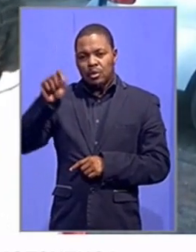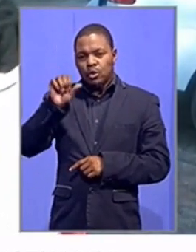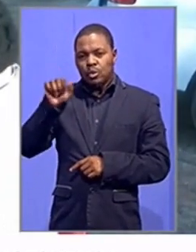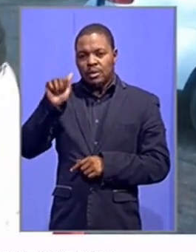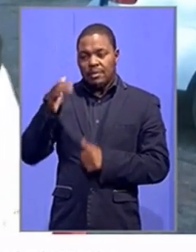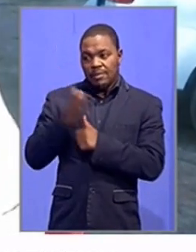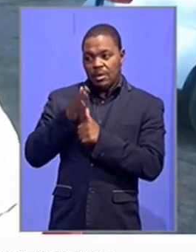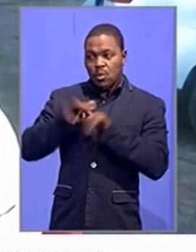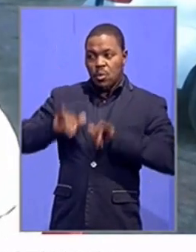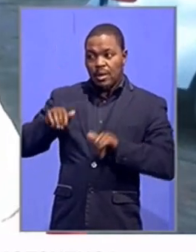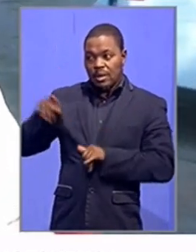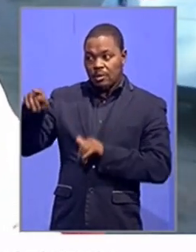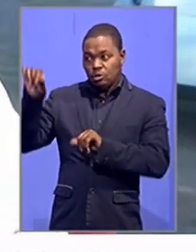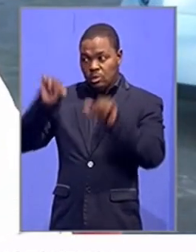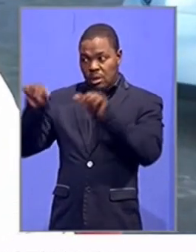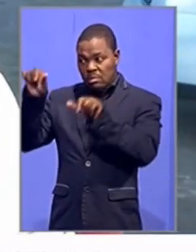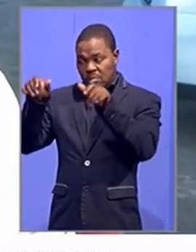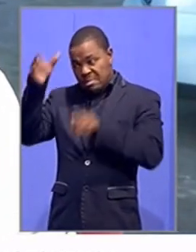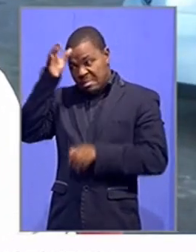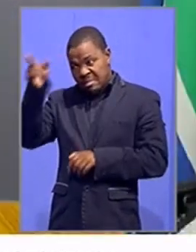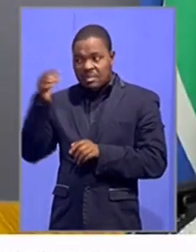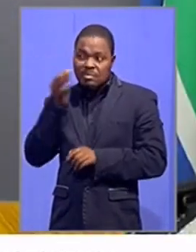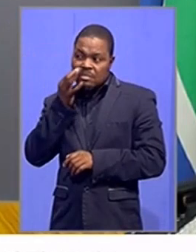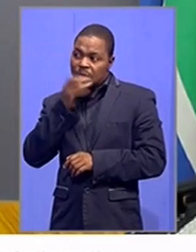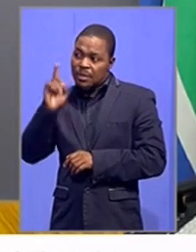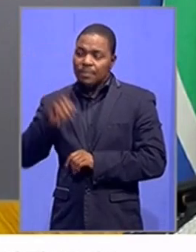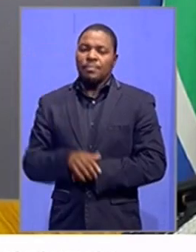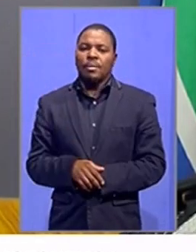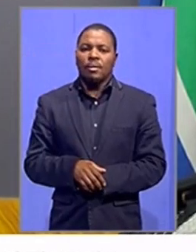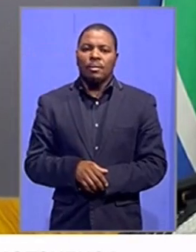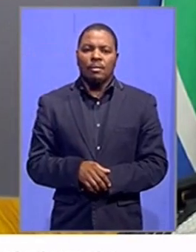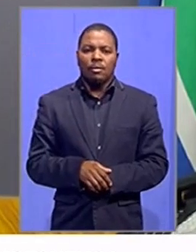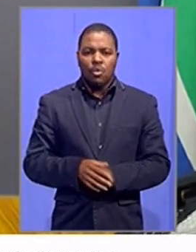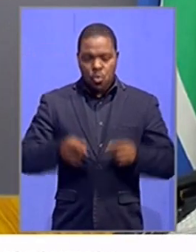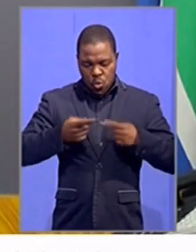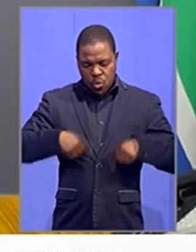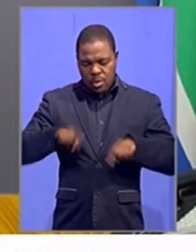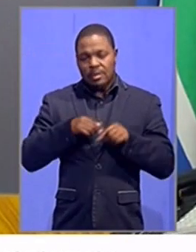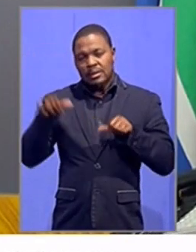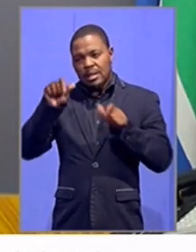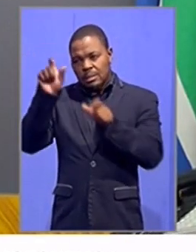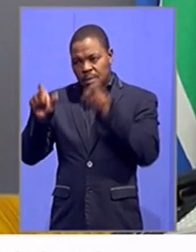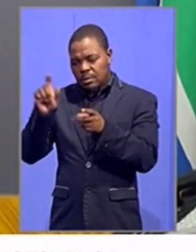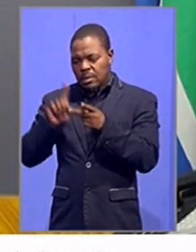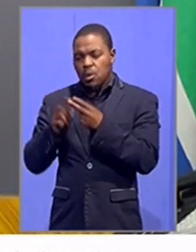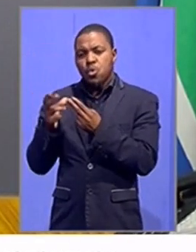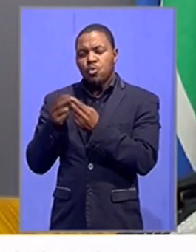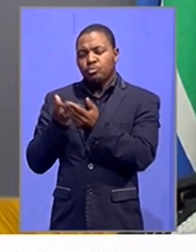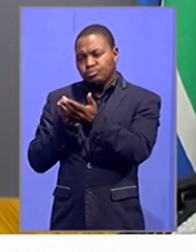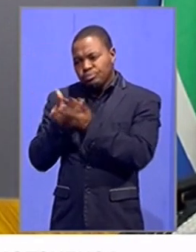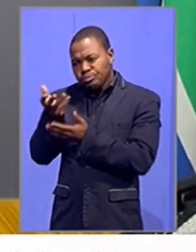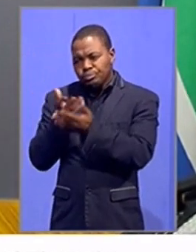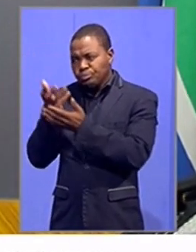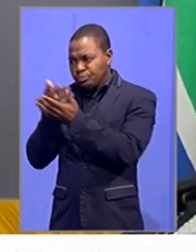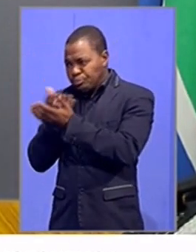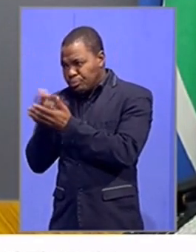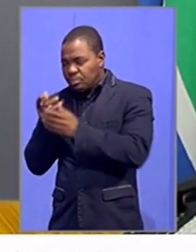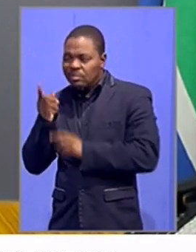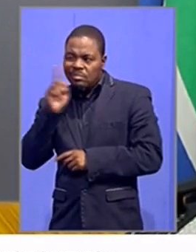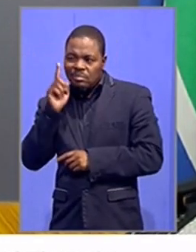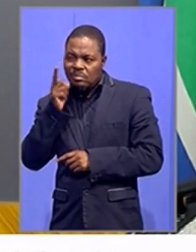saense. We, on our side, are talking to our scientists, together with other unions, so that we also hear what